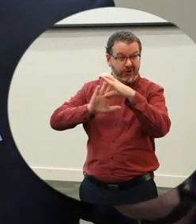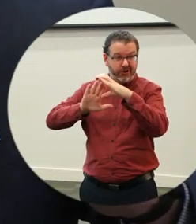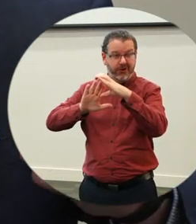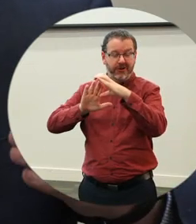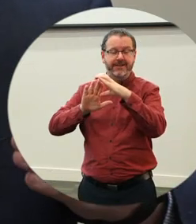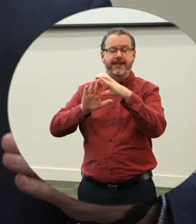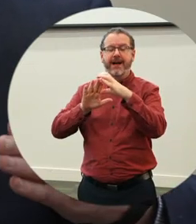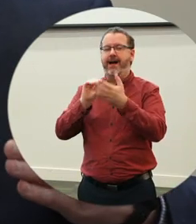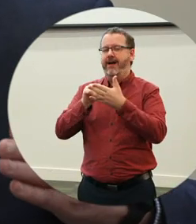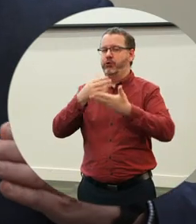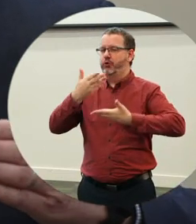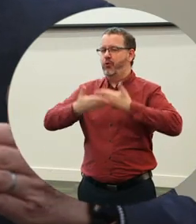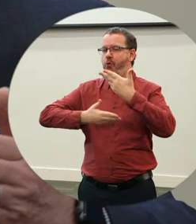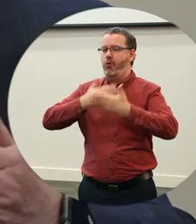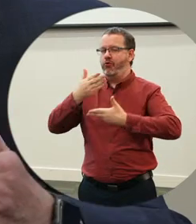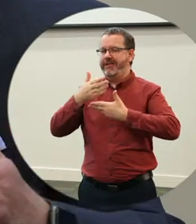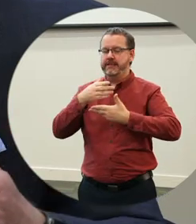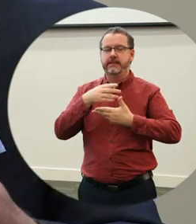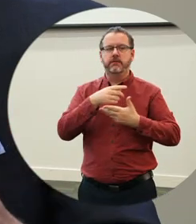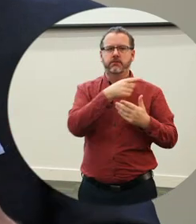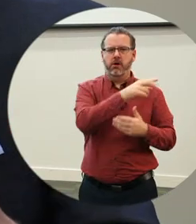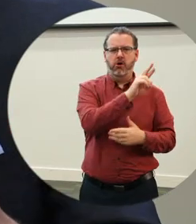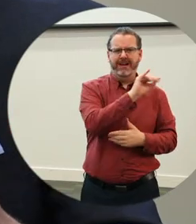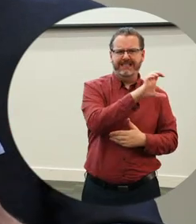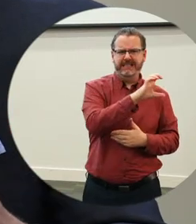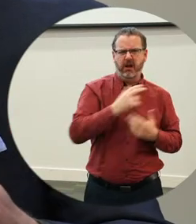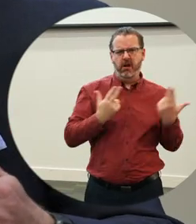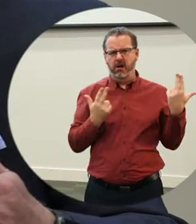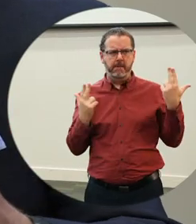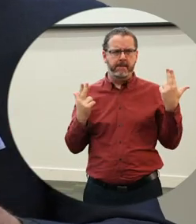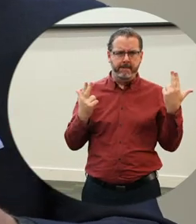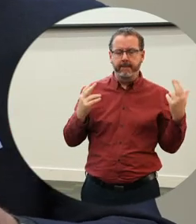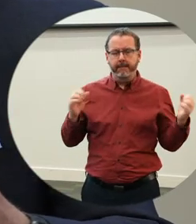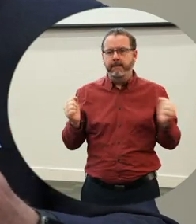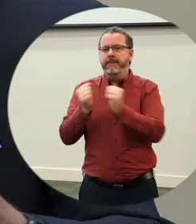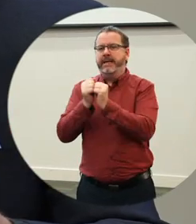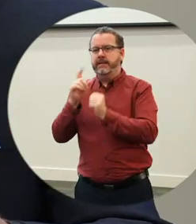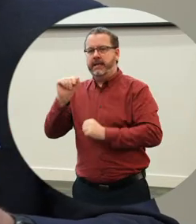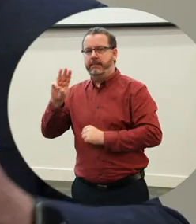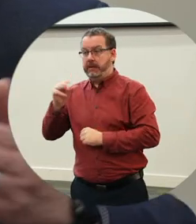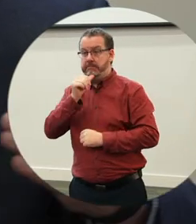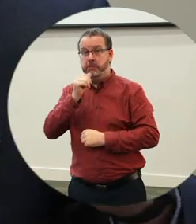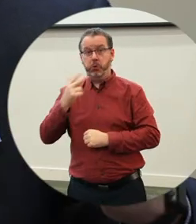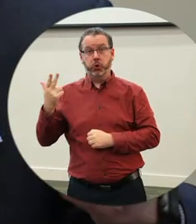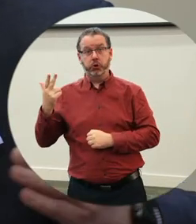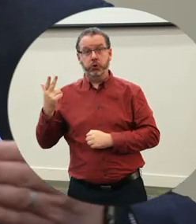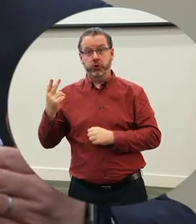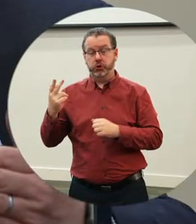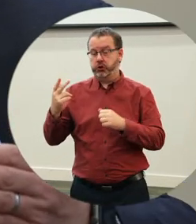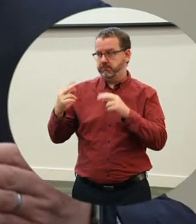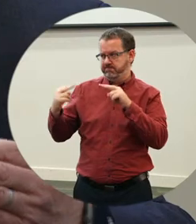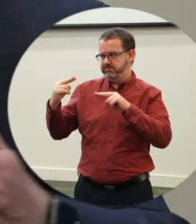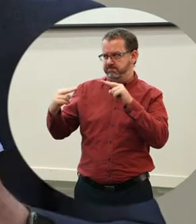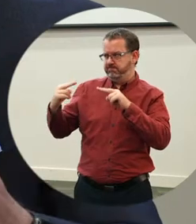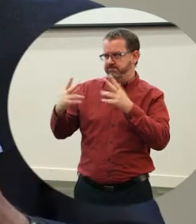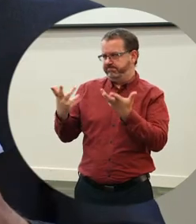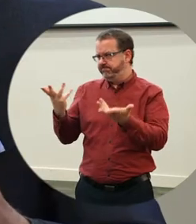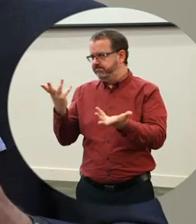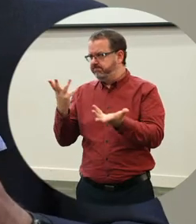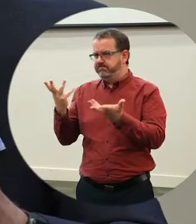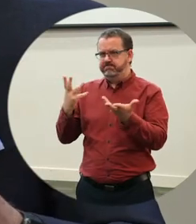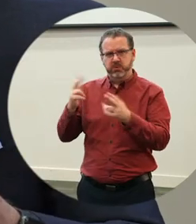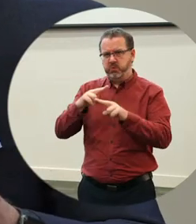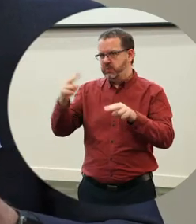the armed RIC patrol would meet the unarmed DMP patrol, and it was like Martians talking to Venusians. They just did not know what it was all